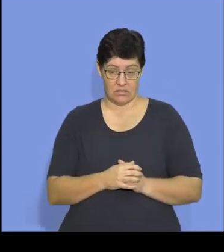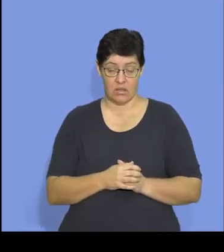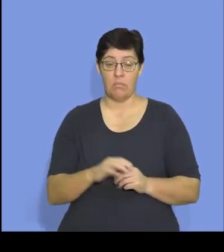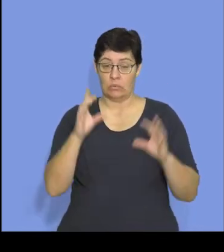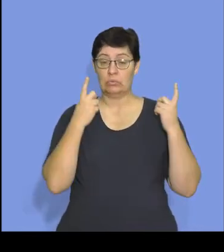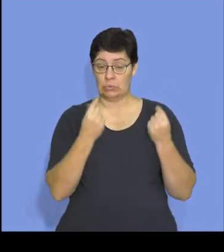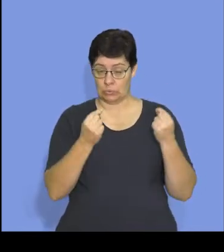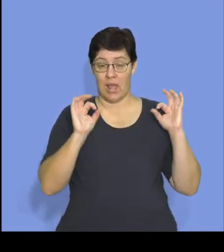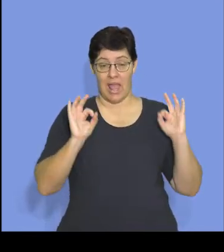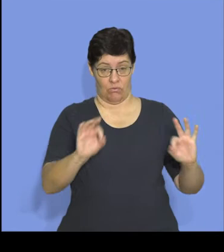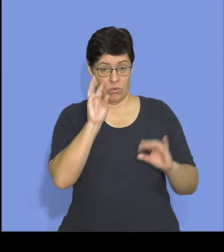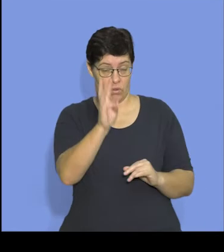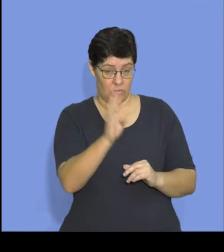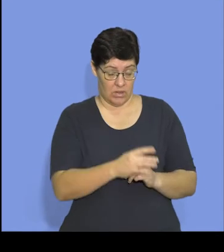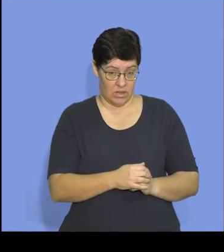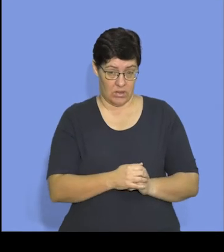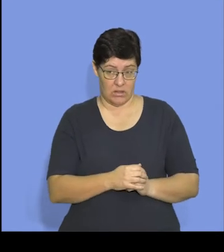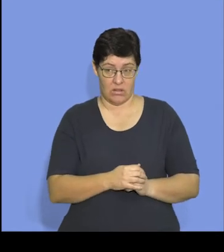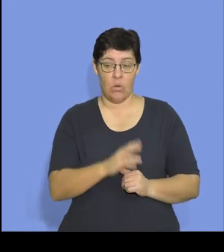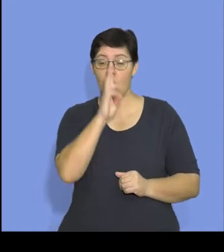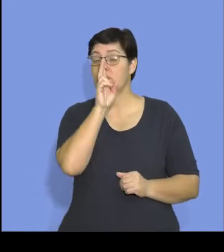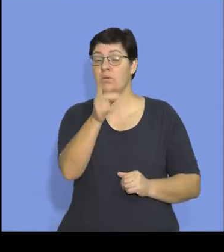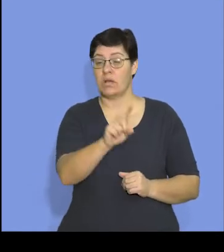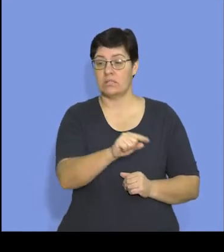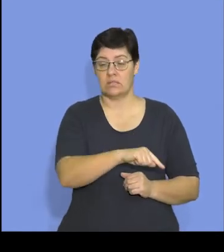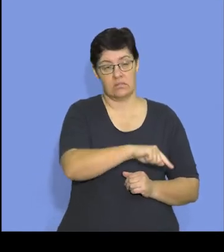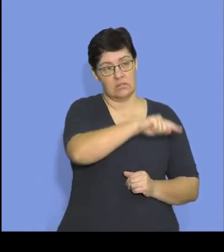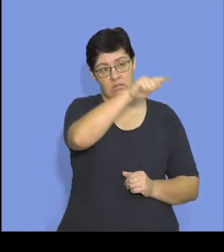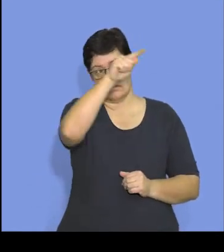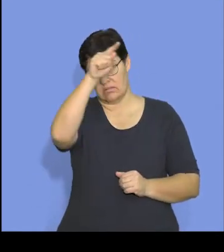me, you're going to see this.